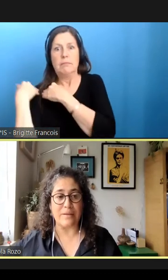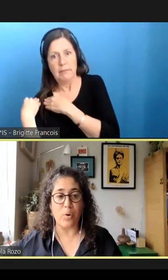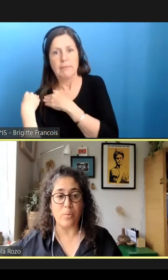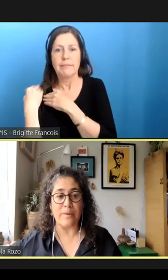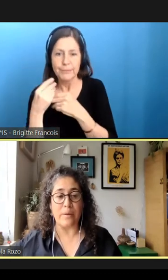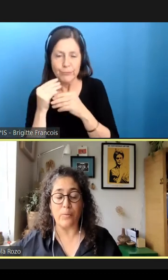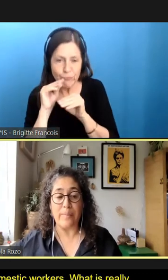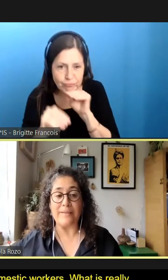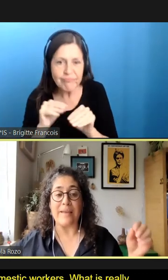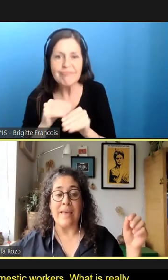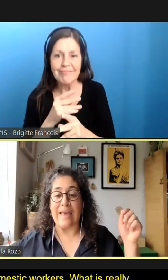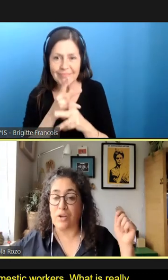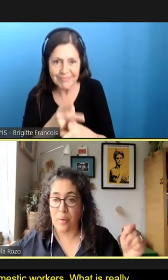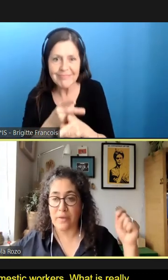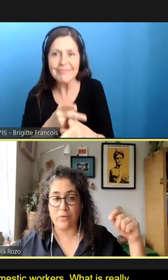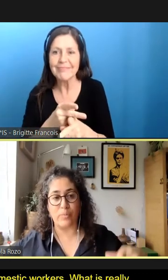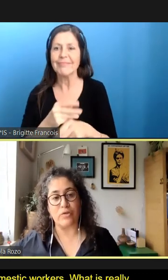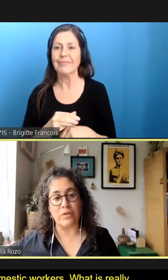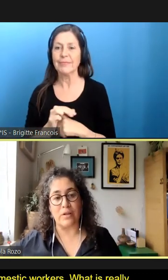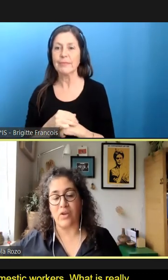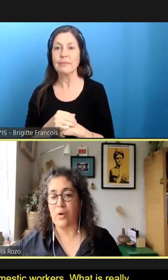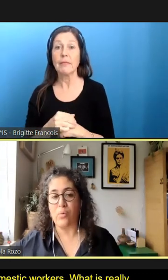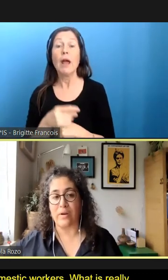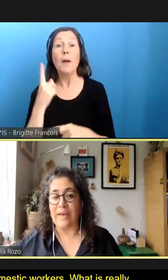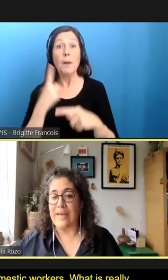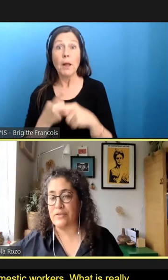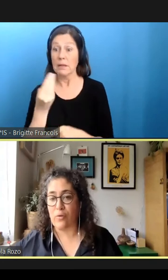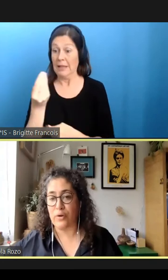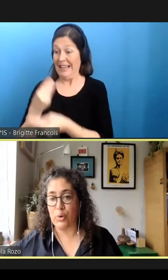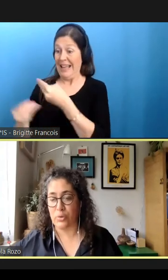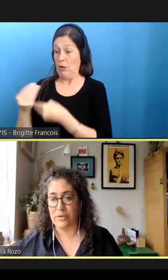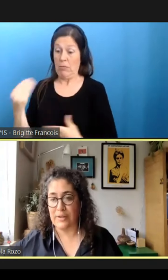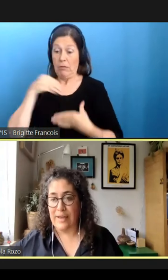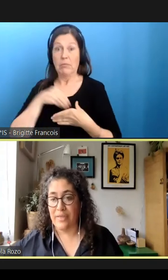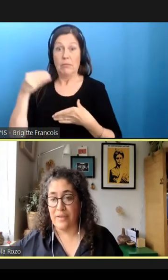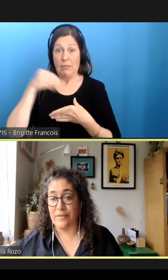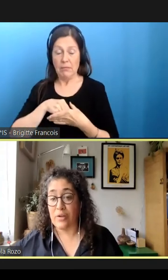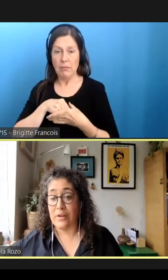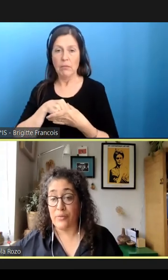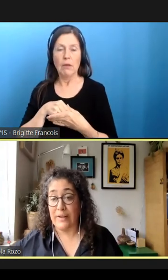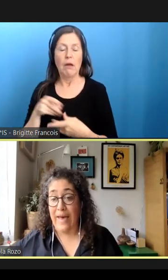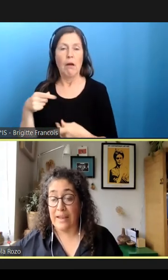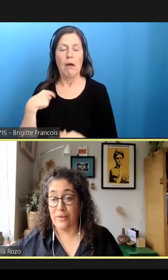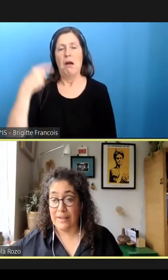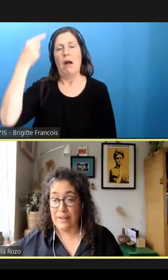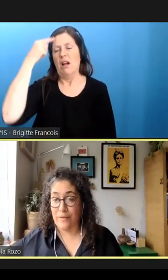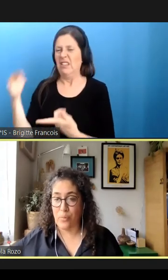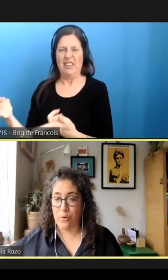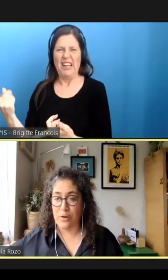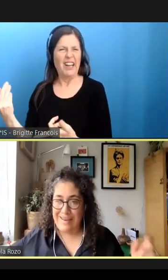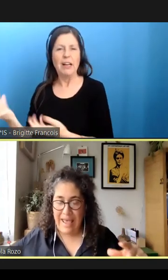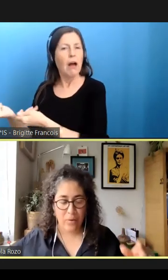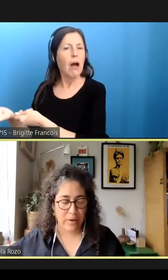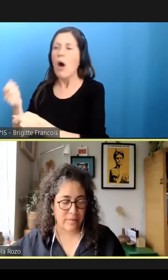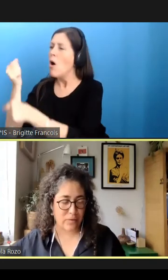is that women's economic contribution in care work is overlooked. It is not really valued. And even